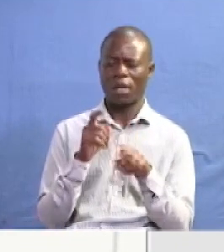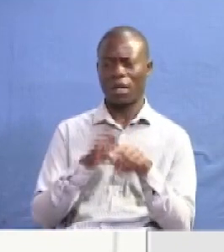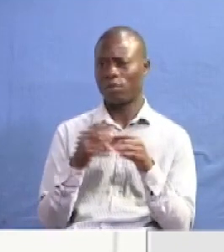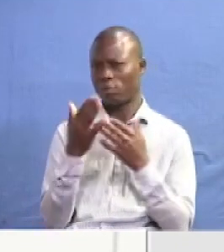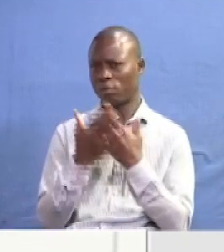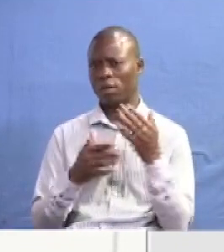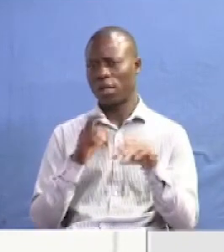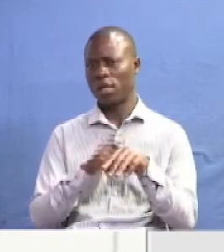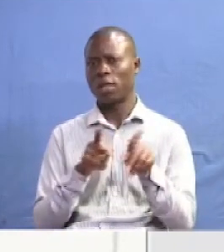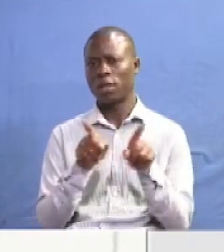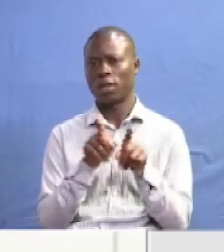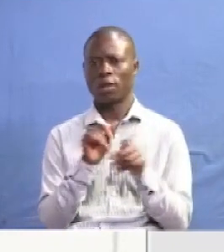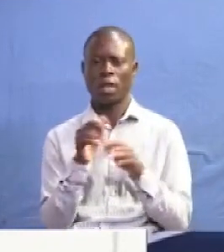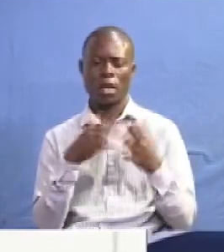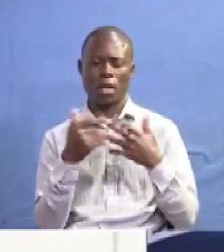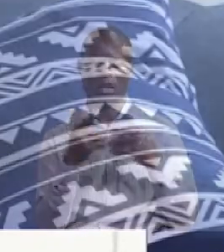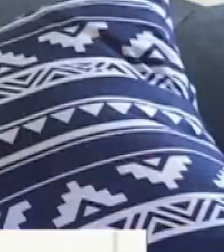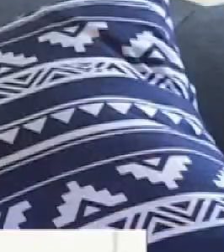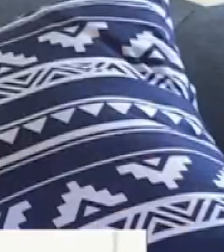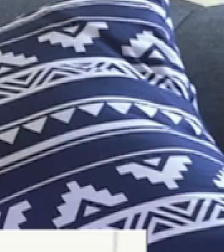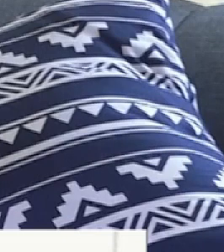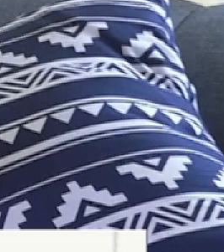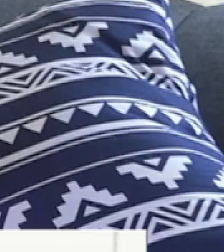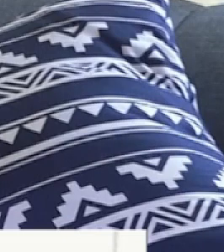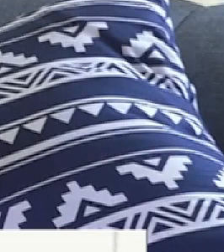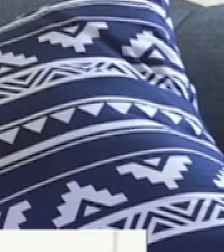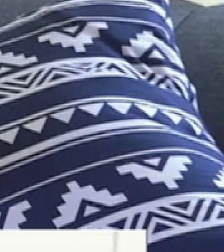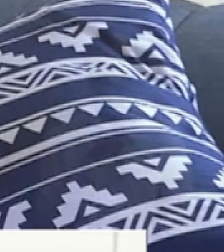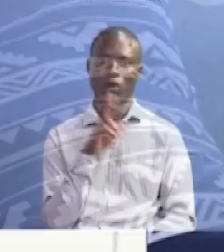is a key symptom of endometriosis. I used to have